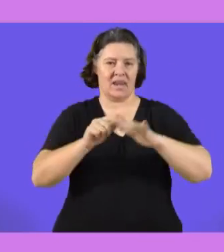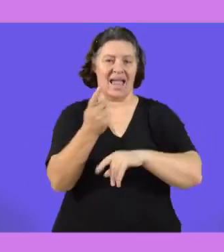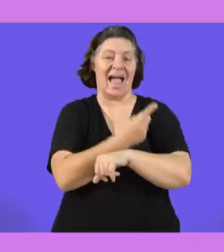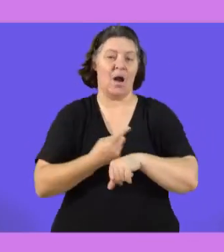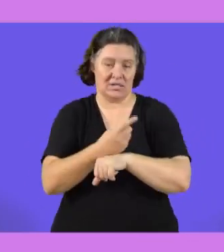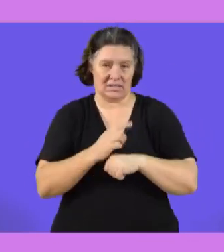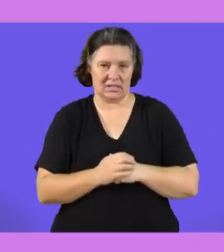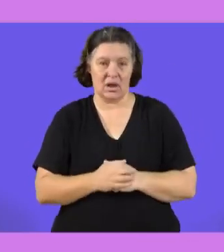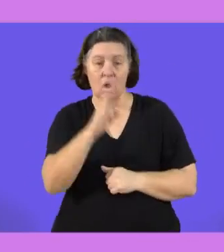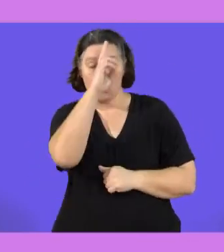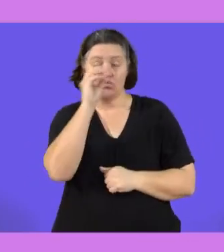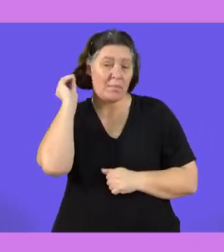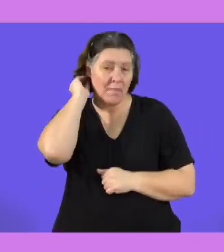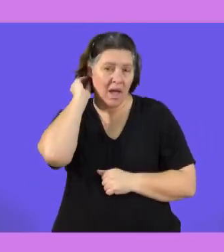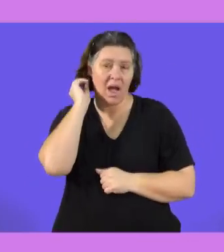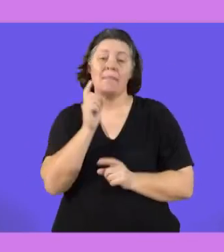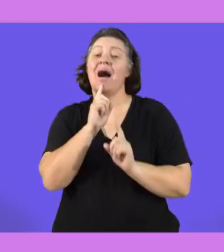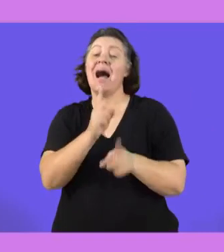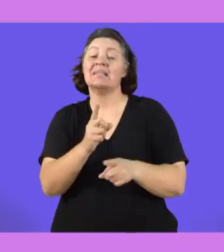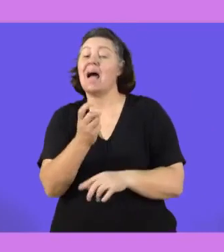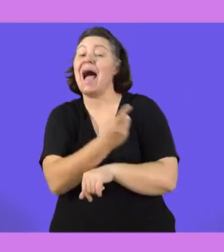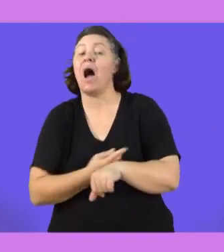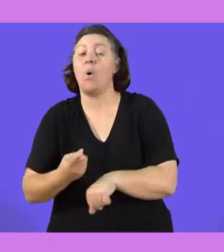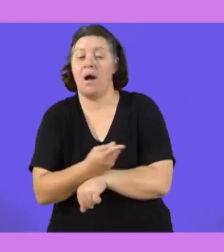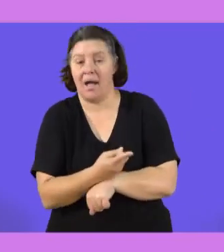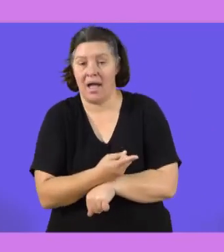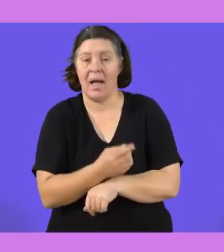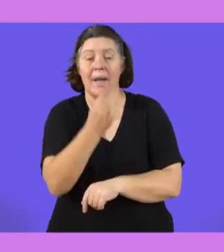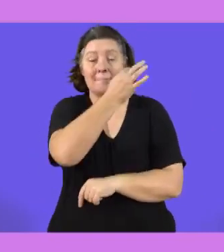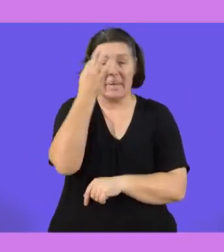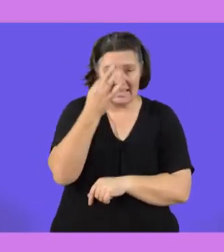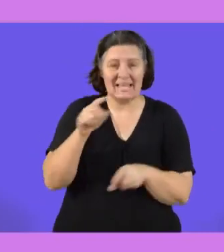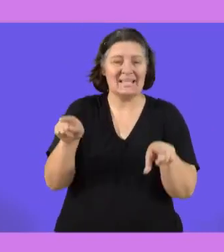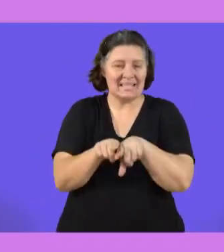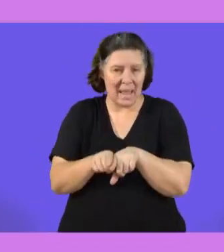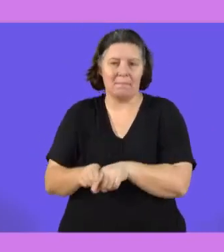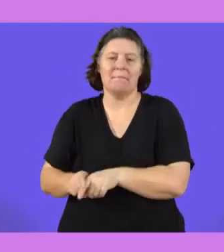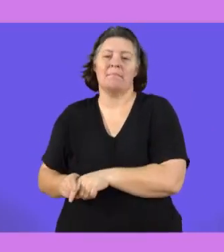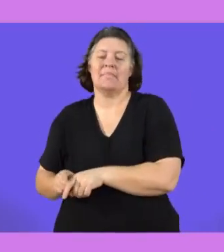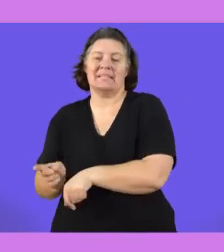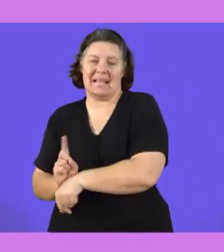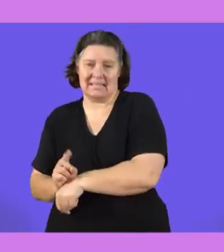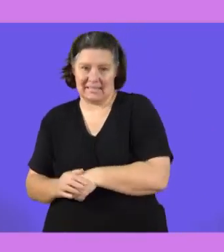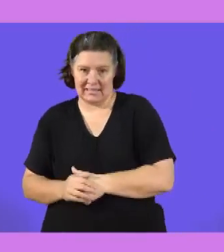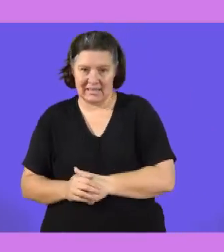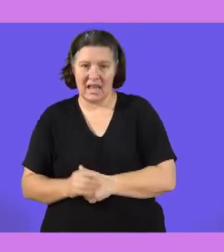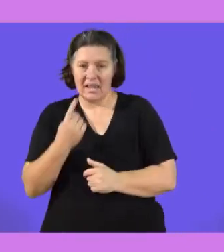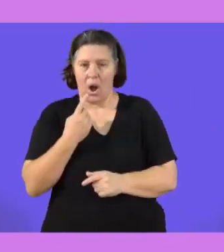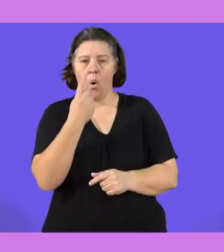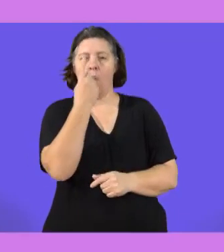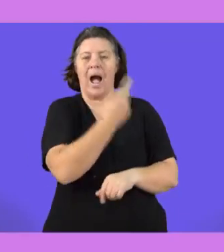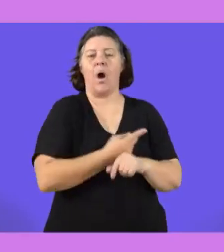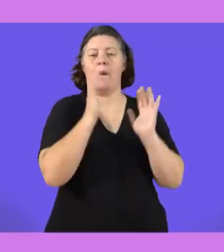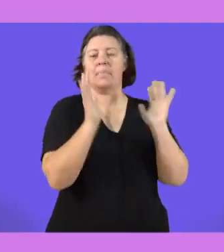6,957 hours. But remember, our answer must be written in hours, minutes, as well as seconds. So far, it's only in hours.